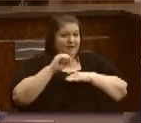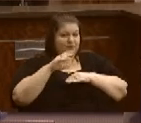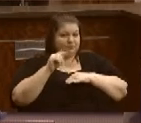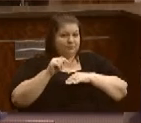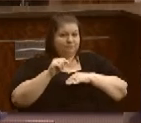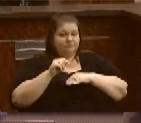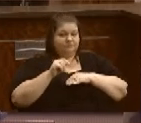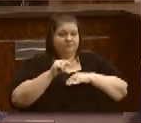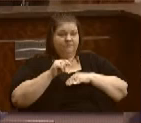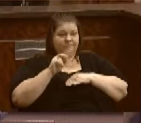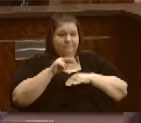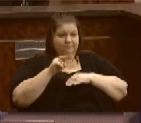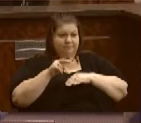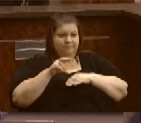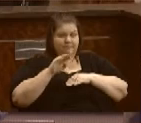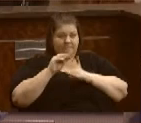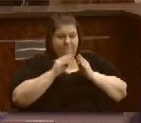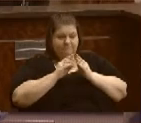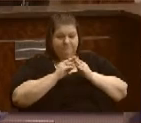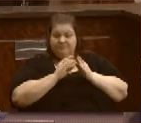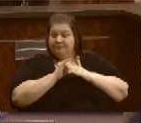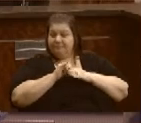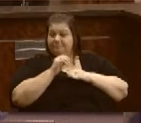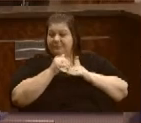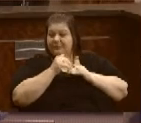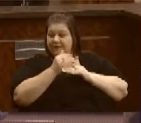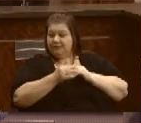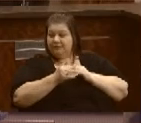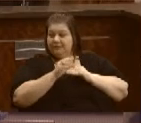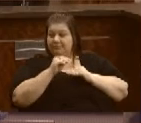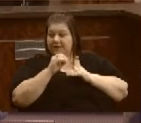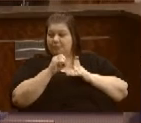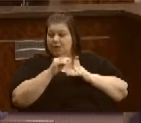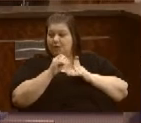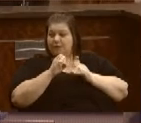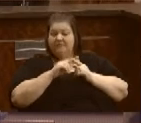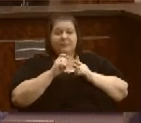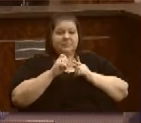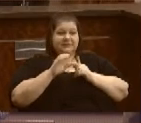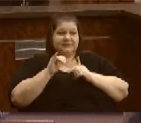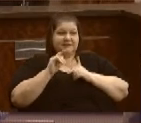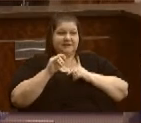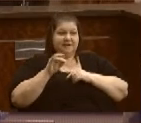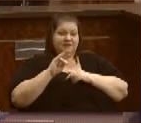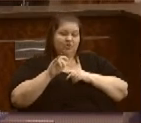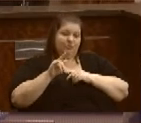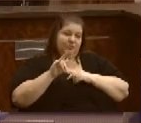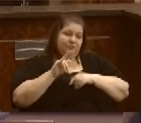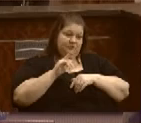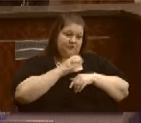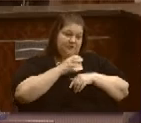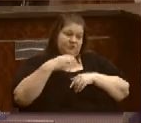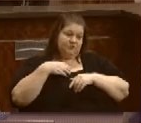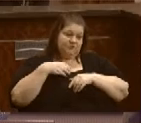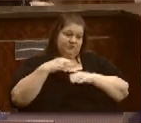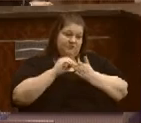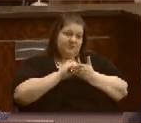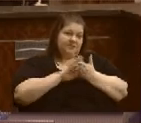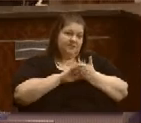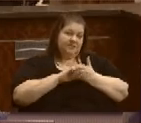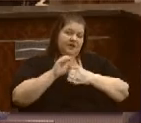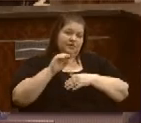file contains a memorandum from the City of Laurel Planning Commission to the Mayor and City Council dated